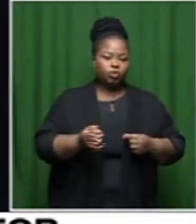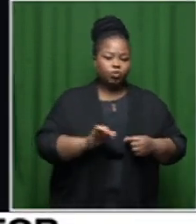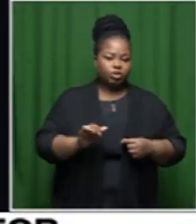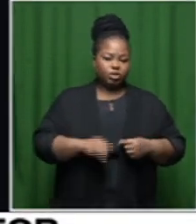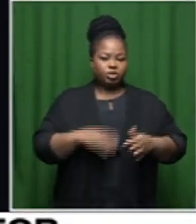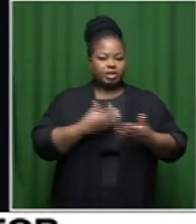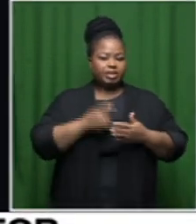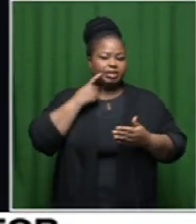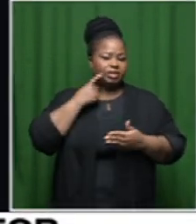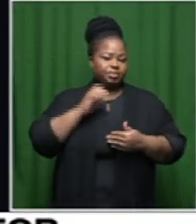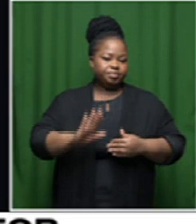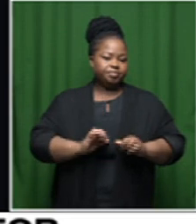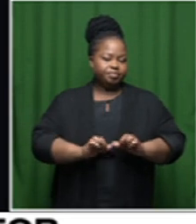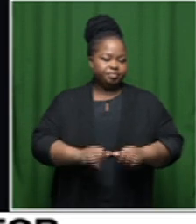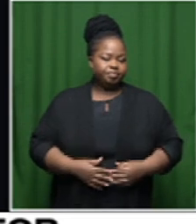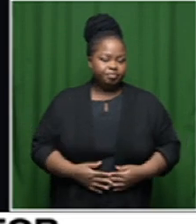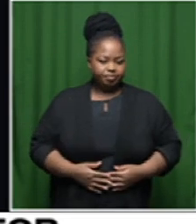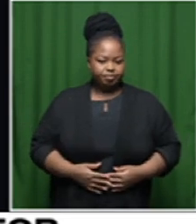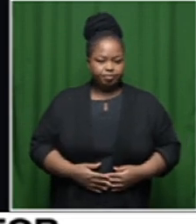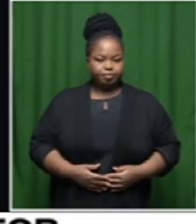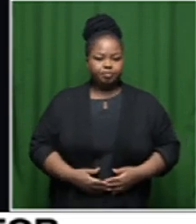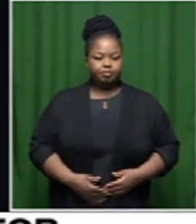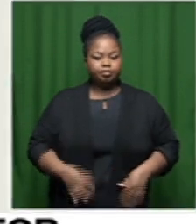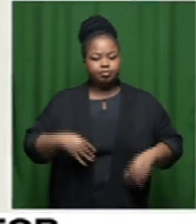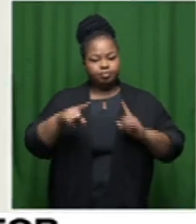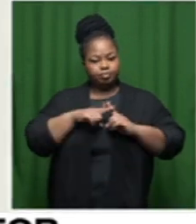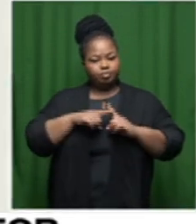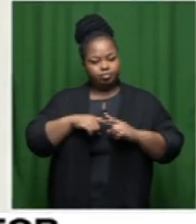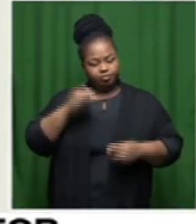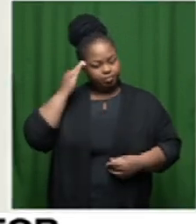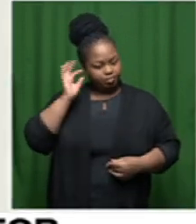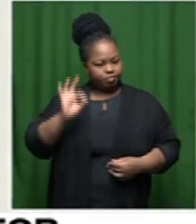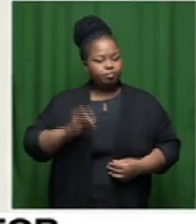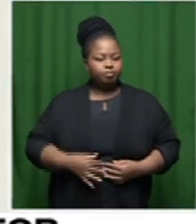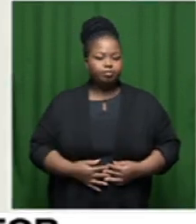do in order to prevent that from happening. And going back to a positive mindset. Yeah, going back to